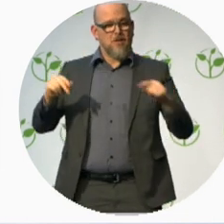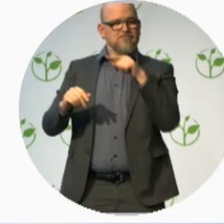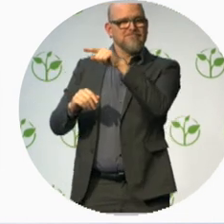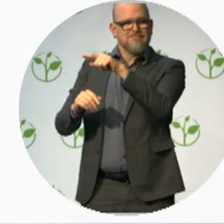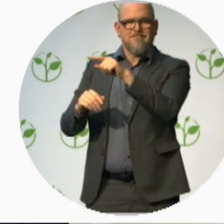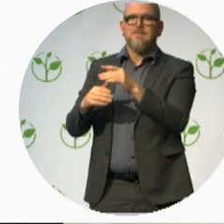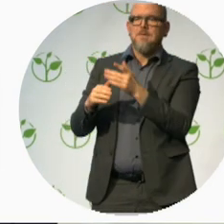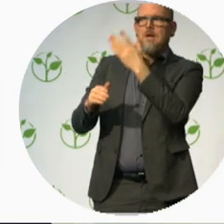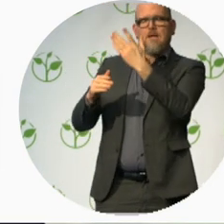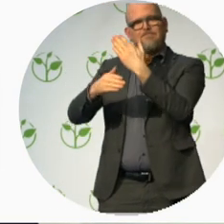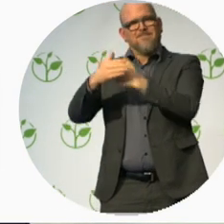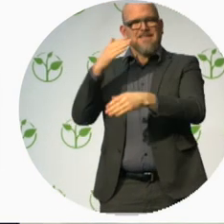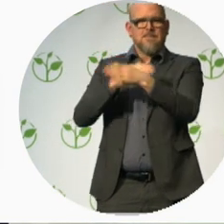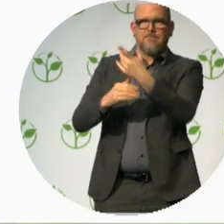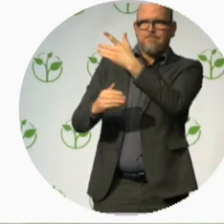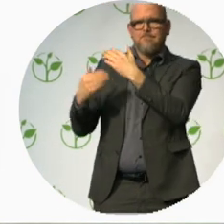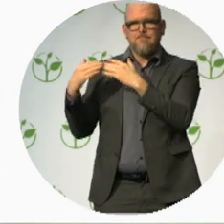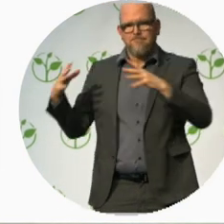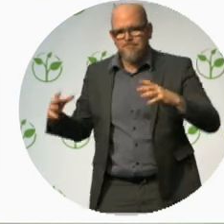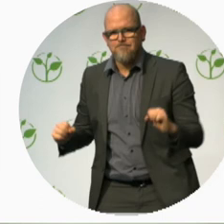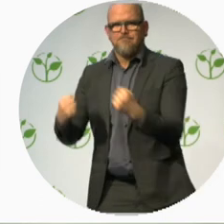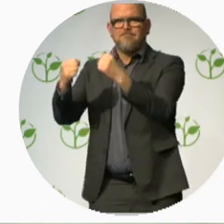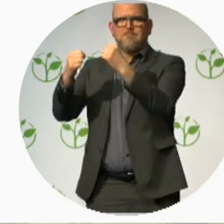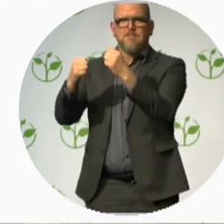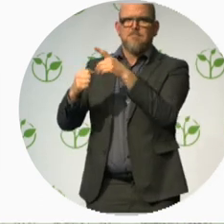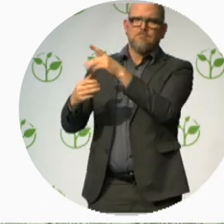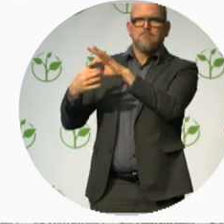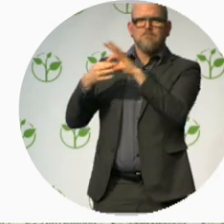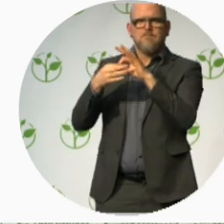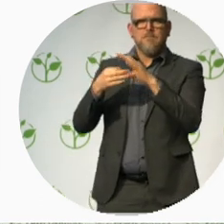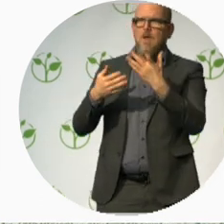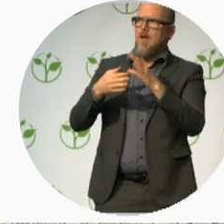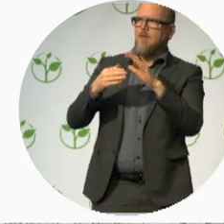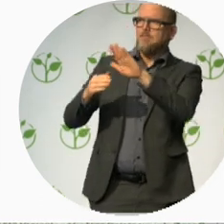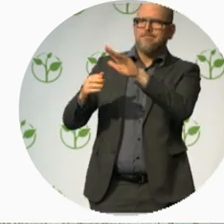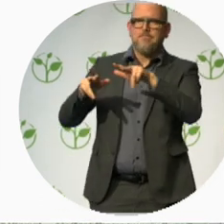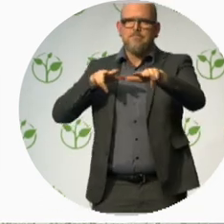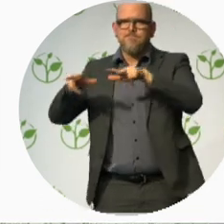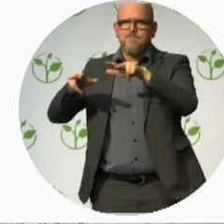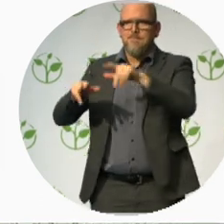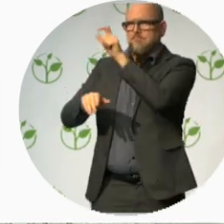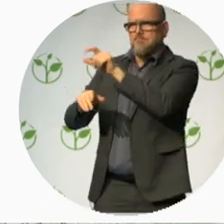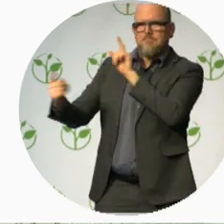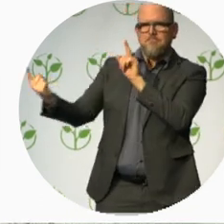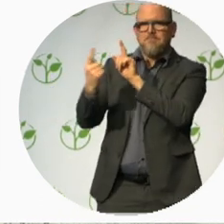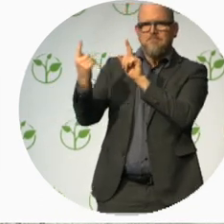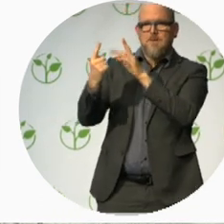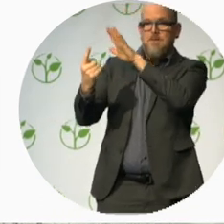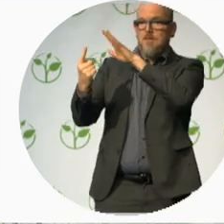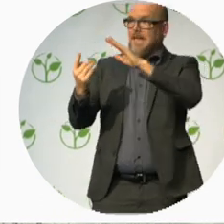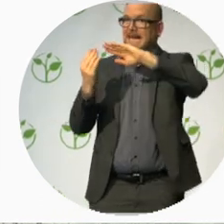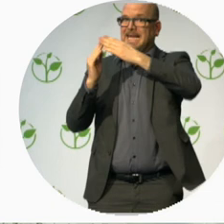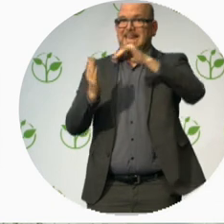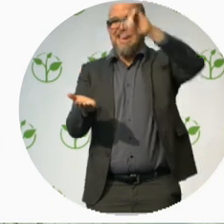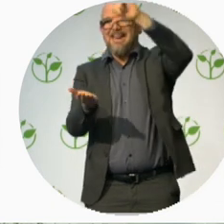in 1981, is an advocacy organization for people with disabilities in the capital city of Beirut. Together